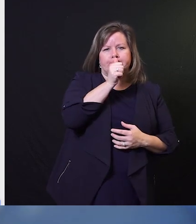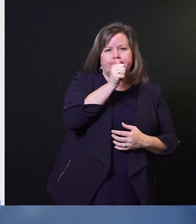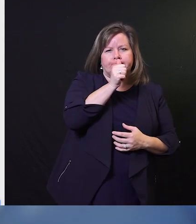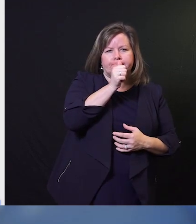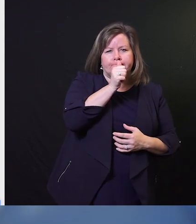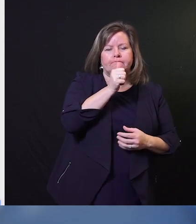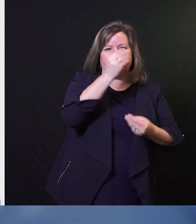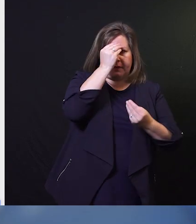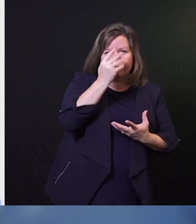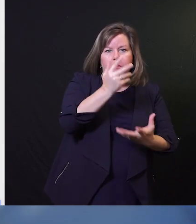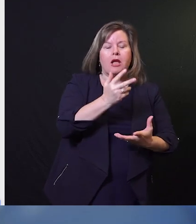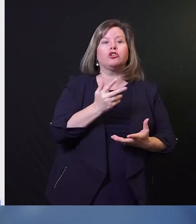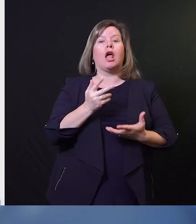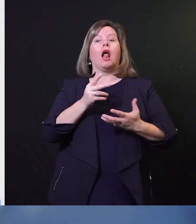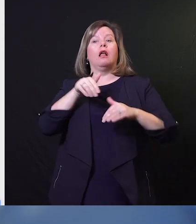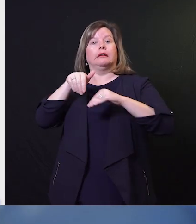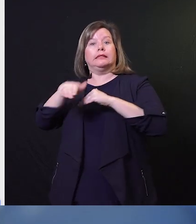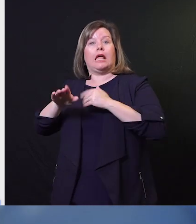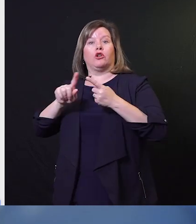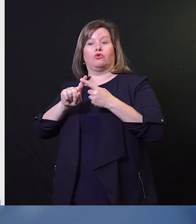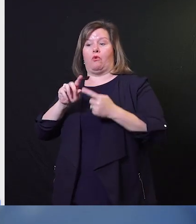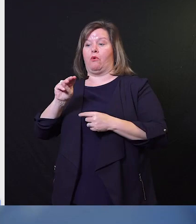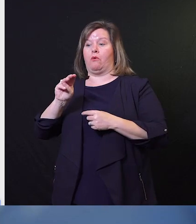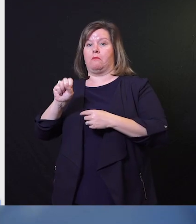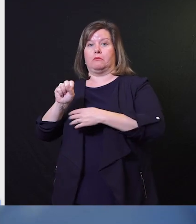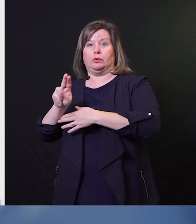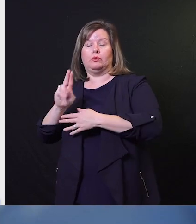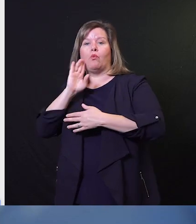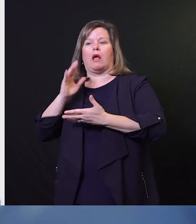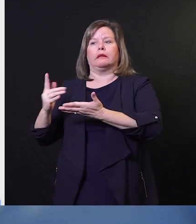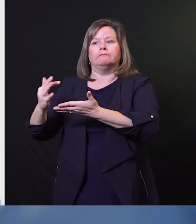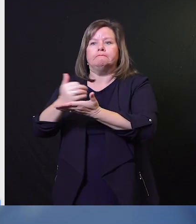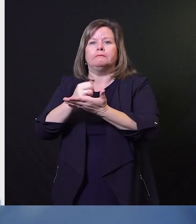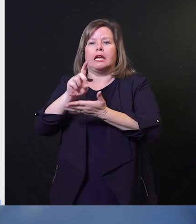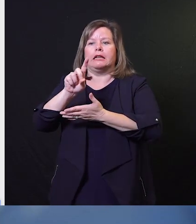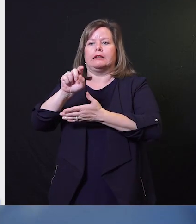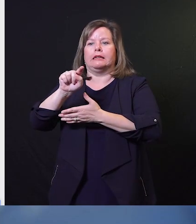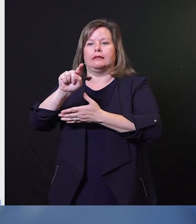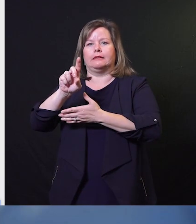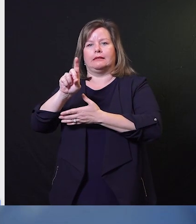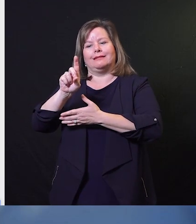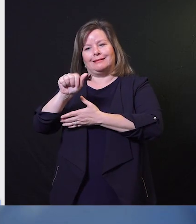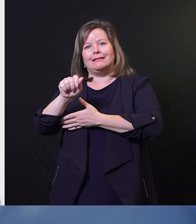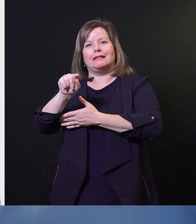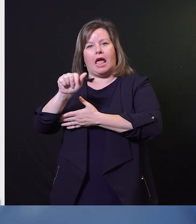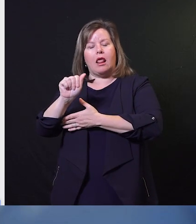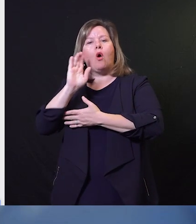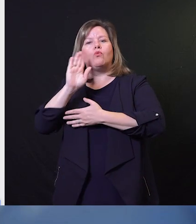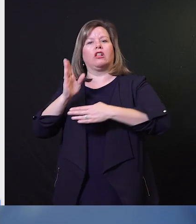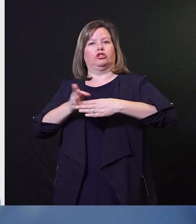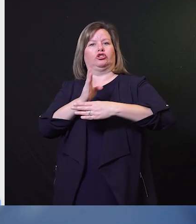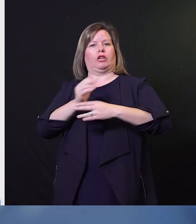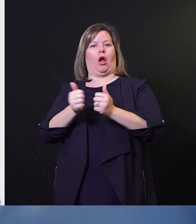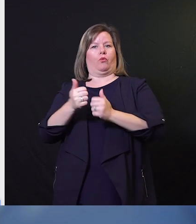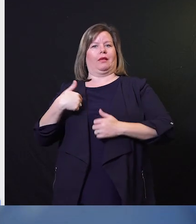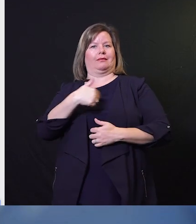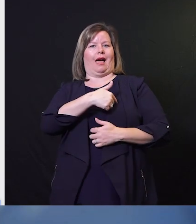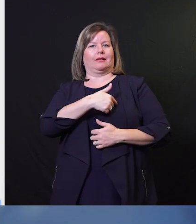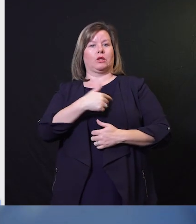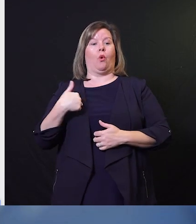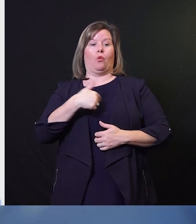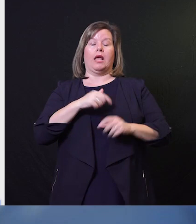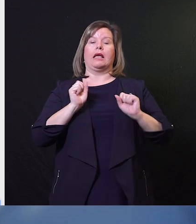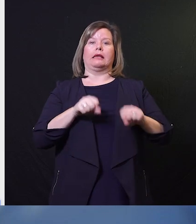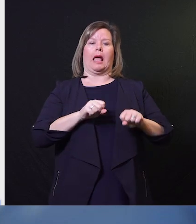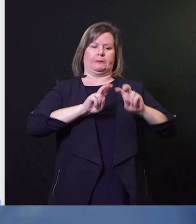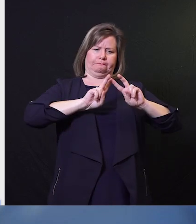data, gathers it by zip code and by place of employment, and shares that back with the health department. We can then look for hotspots around the